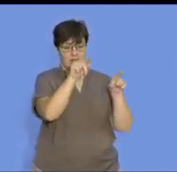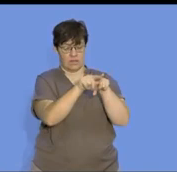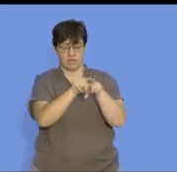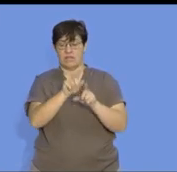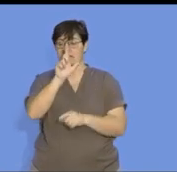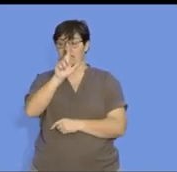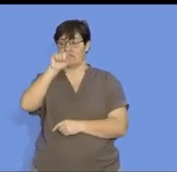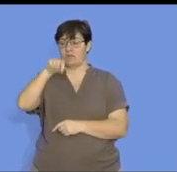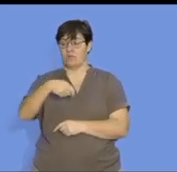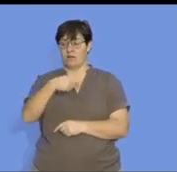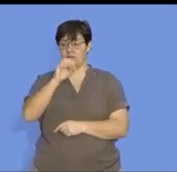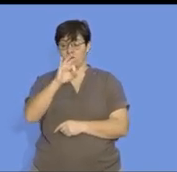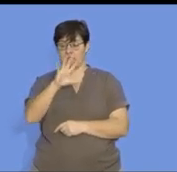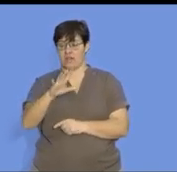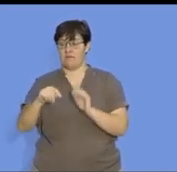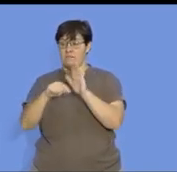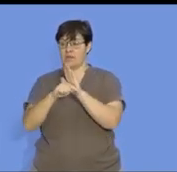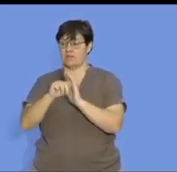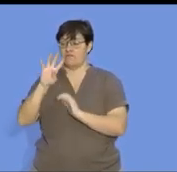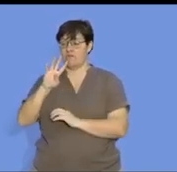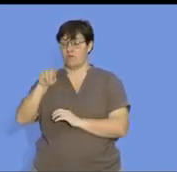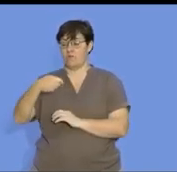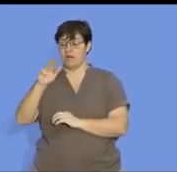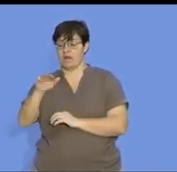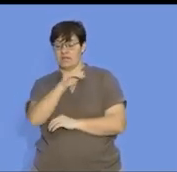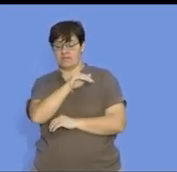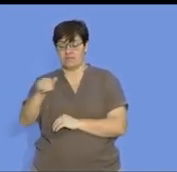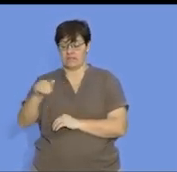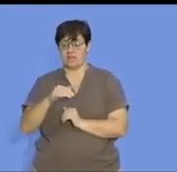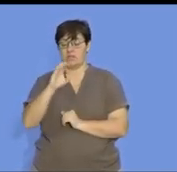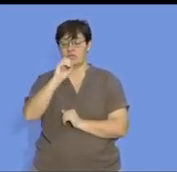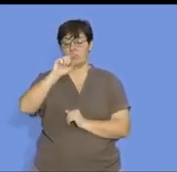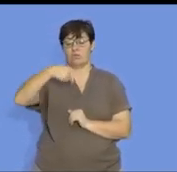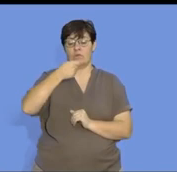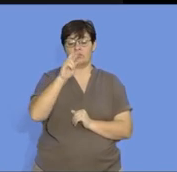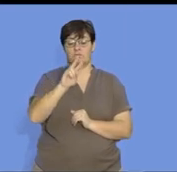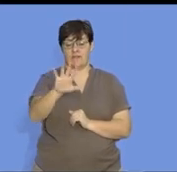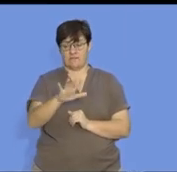minus 4,9, all divided by 0,25.